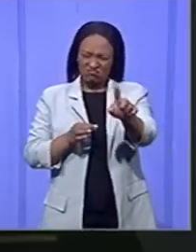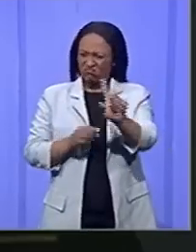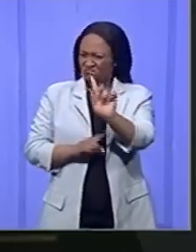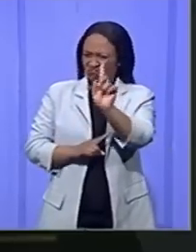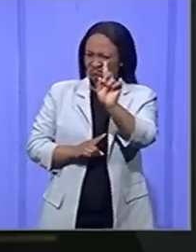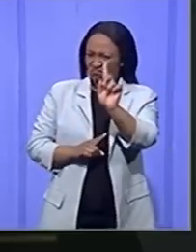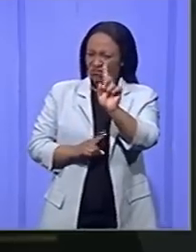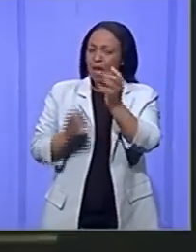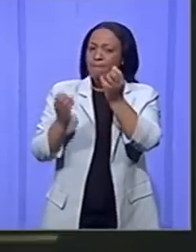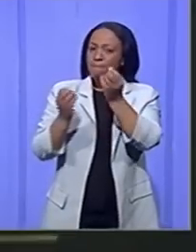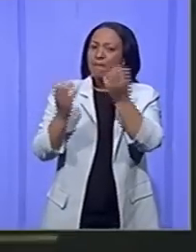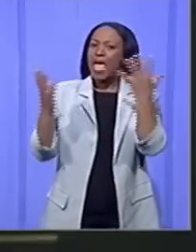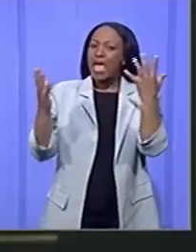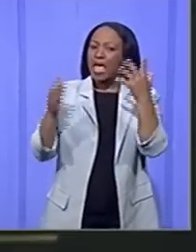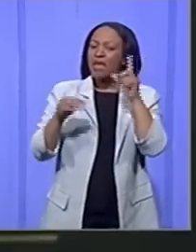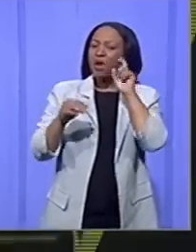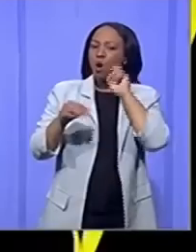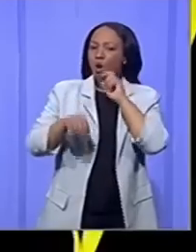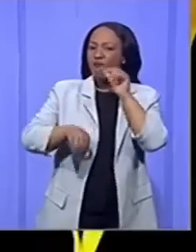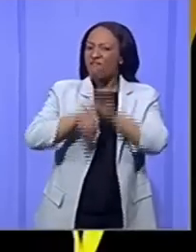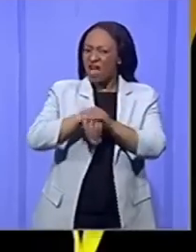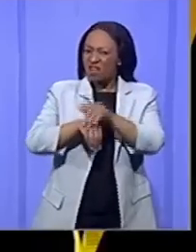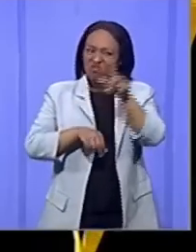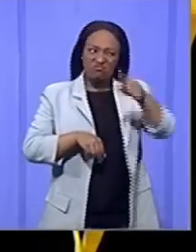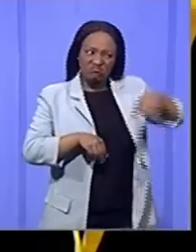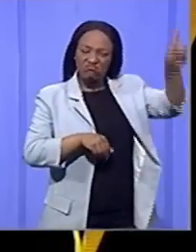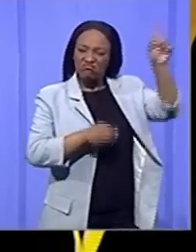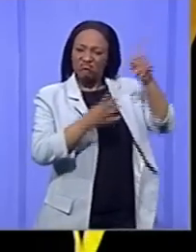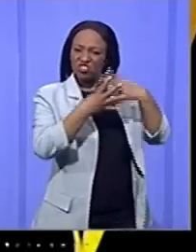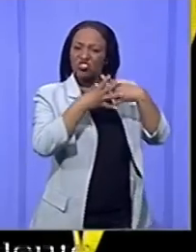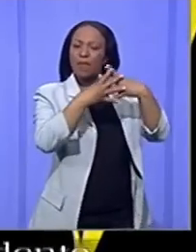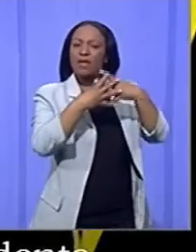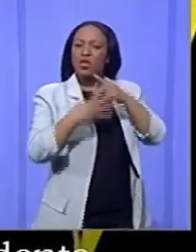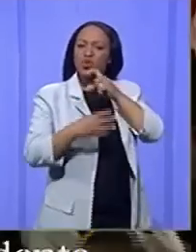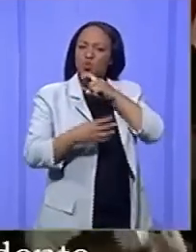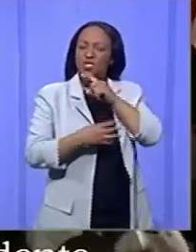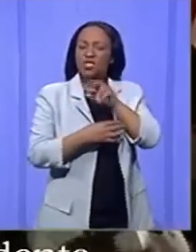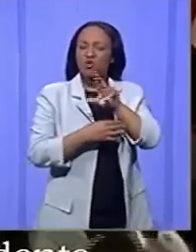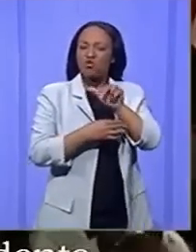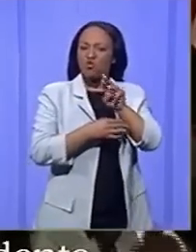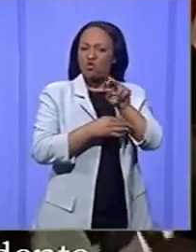many of my old friends to jail with Roman Dutch law.